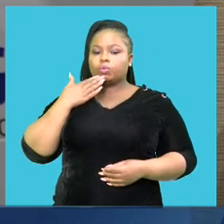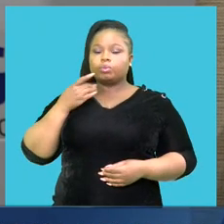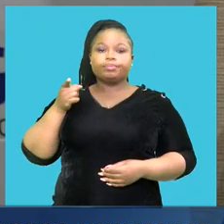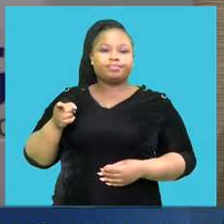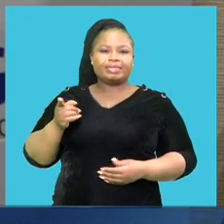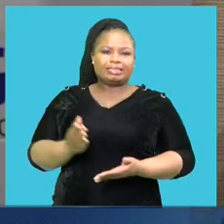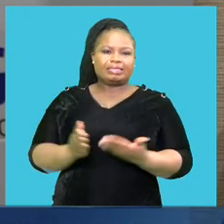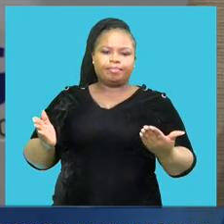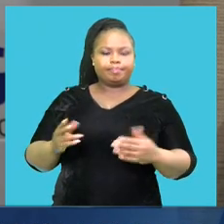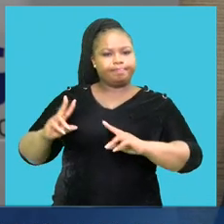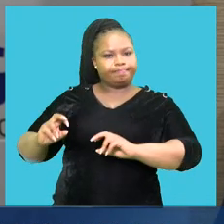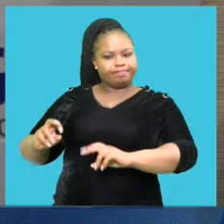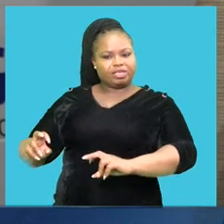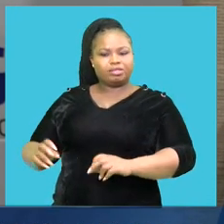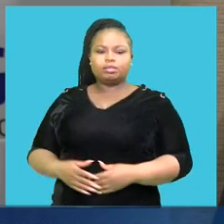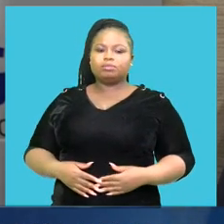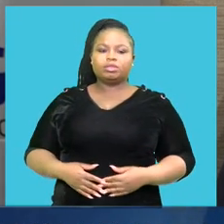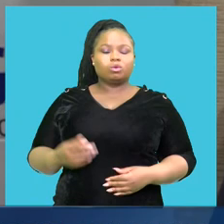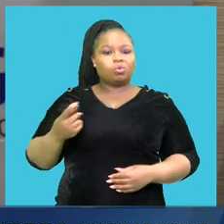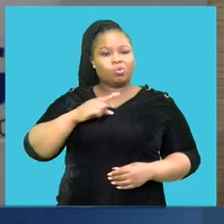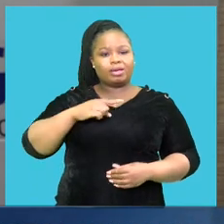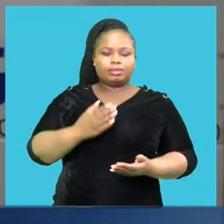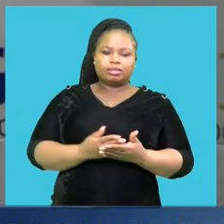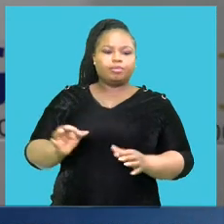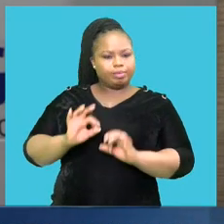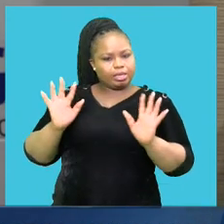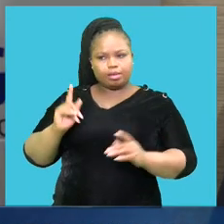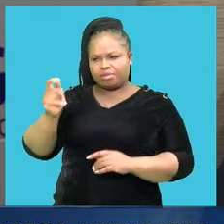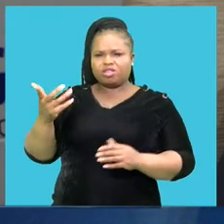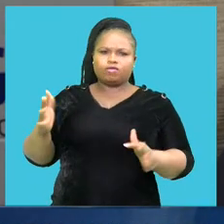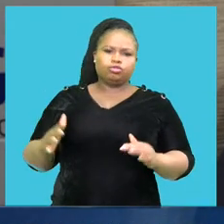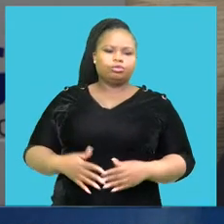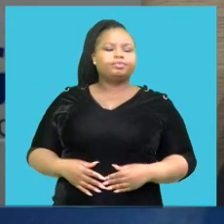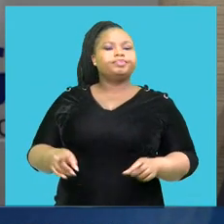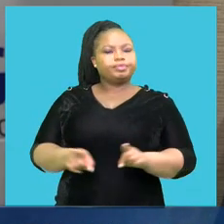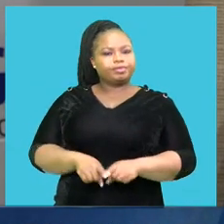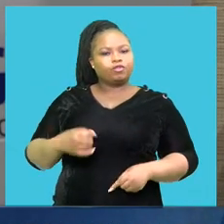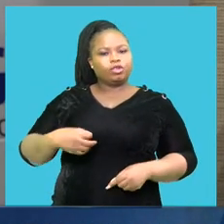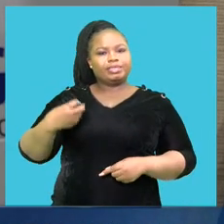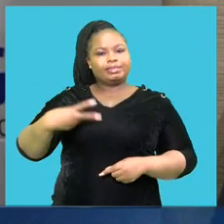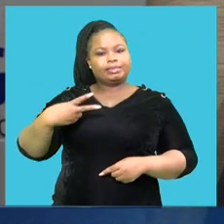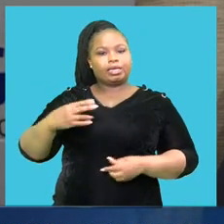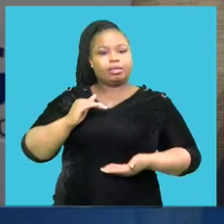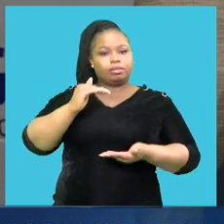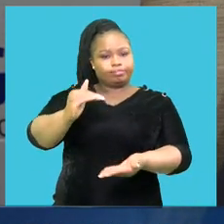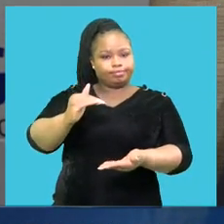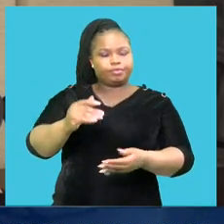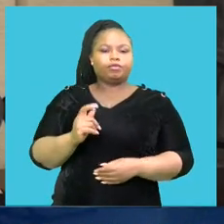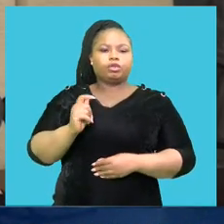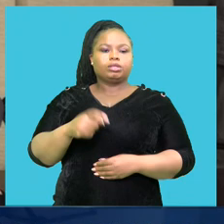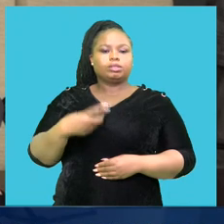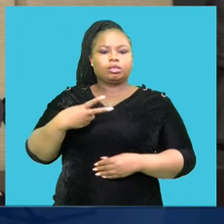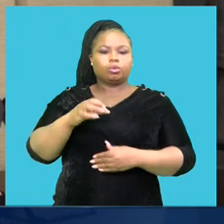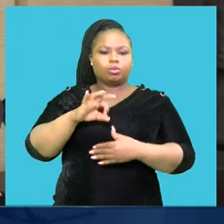been under investigations. Those that have been cleared, they've actually been paid, even for the second tranche of the second